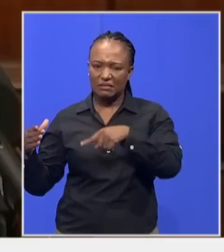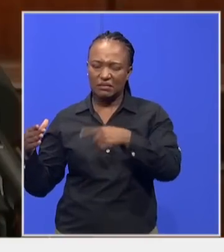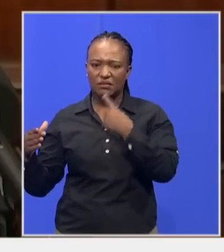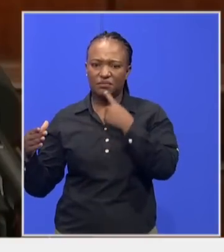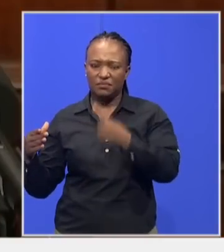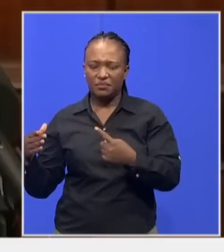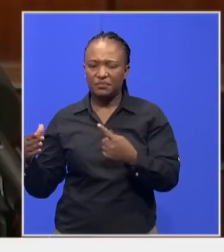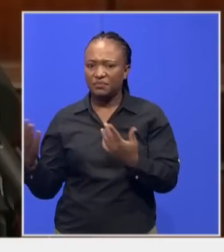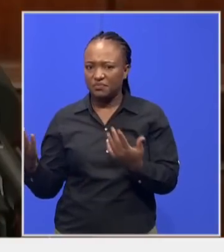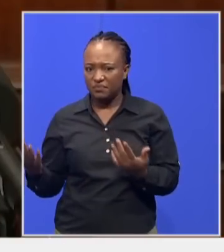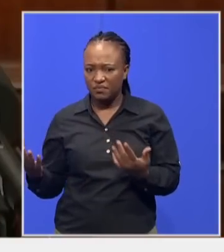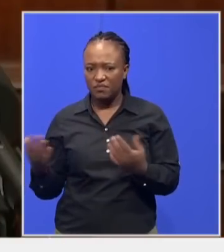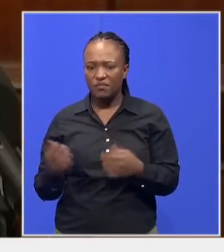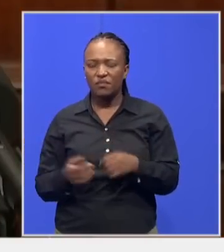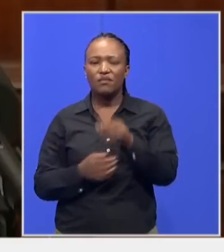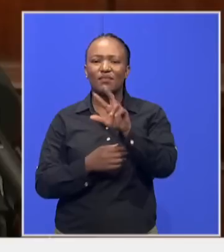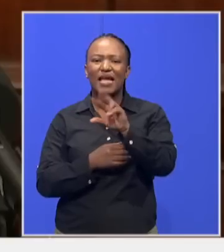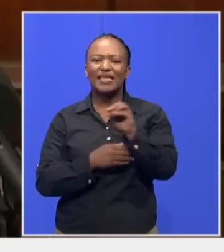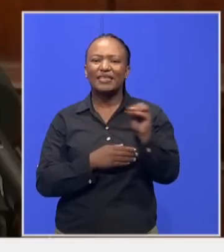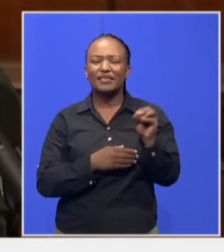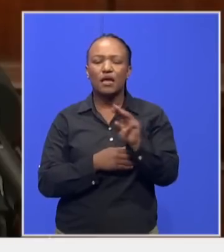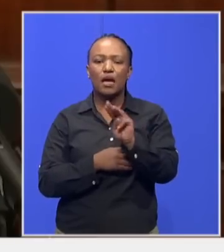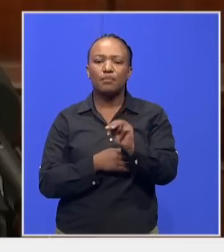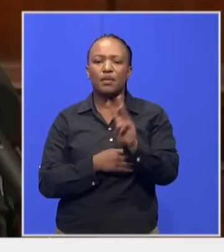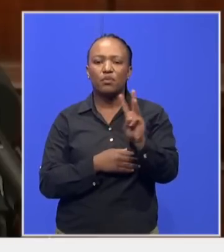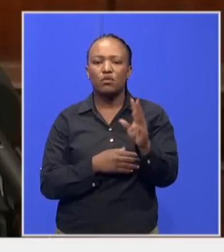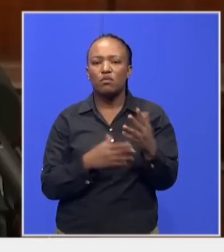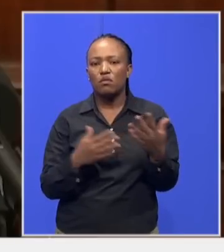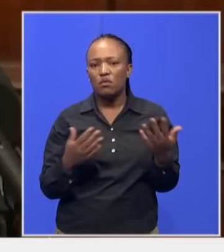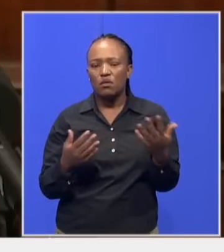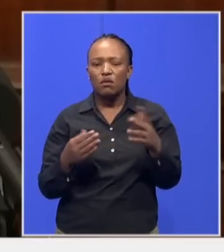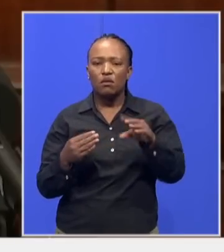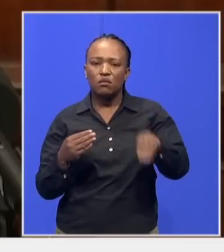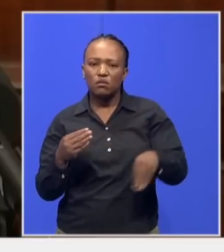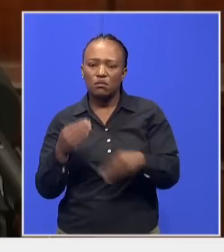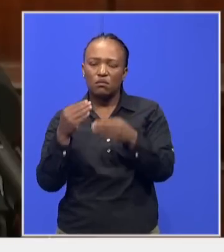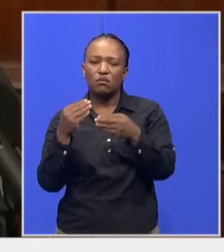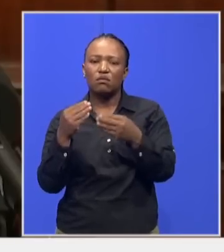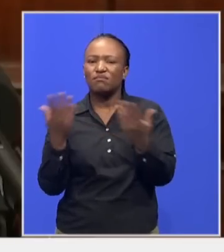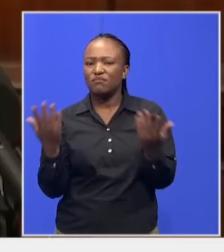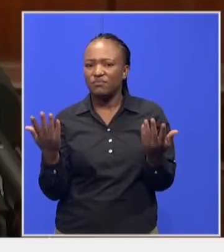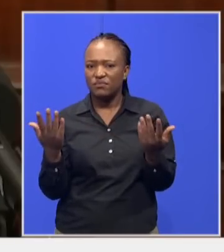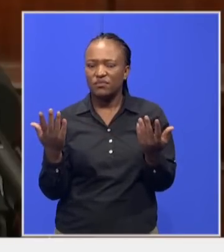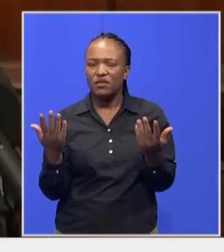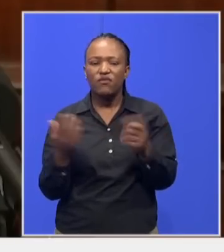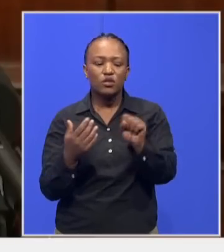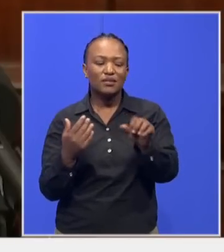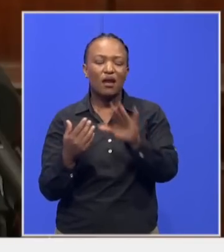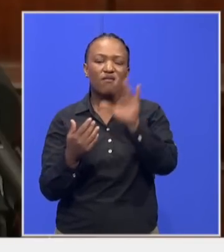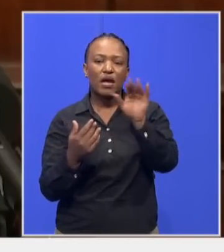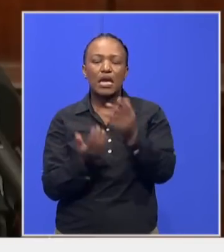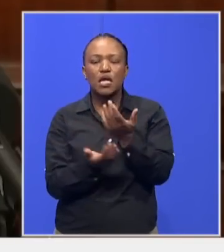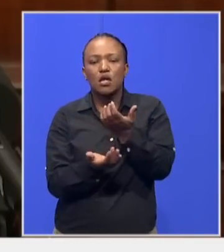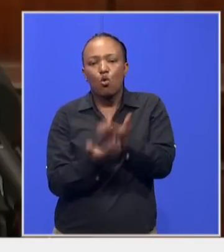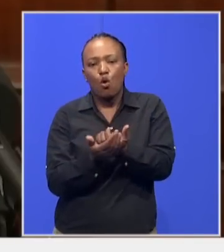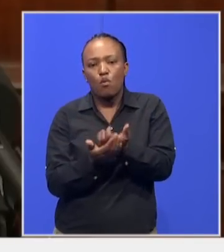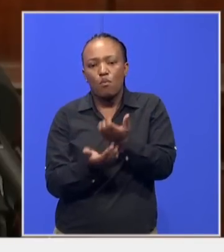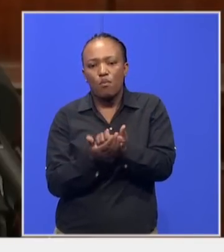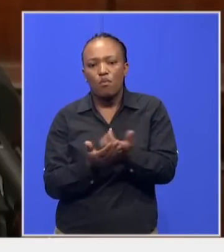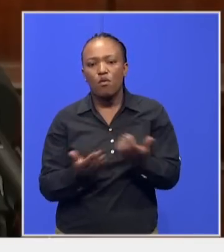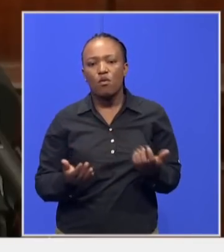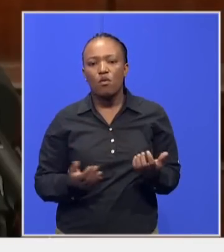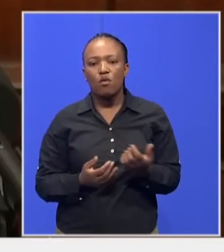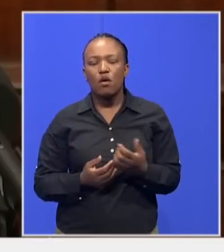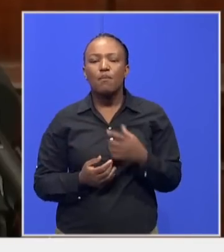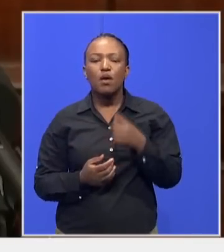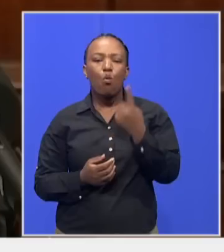not having 800 megawatts into the South African economy? And that is just shy of 1 stage of